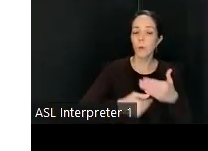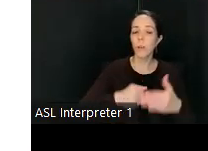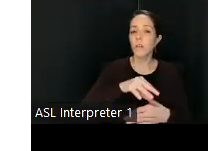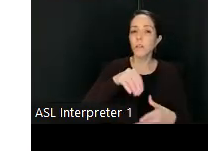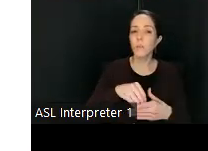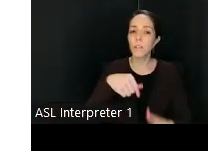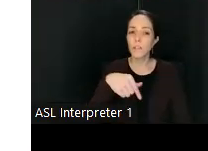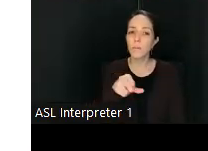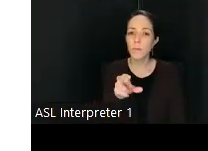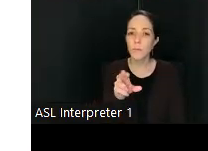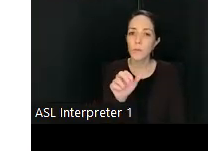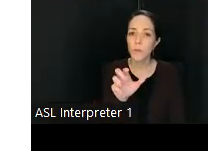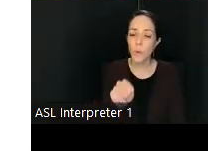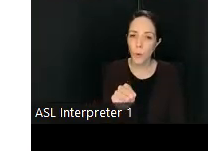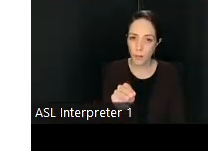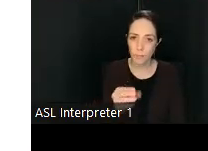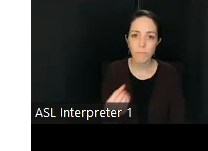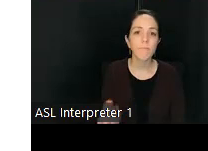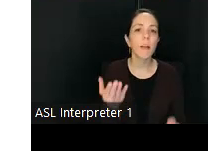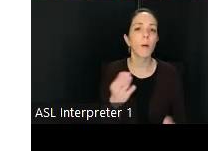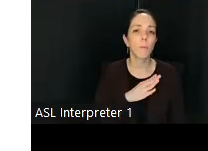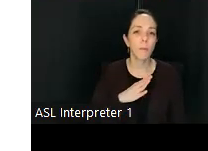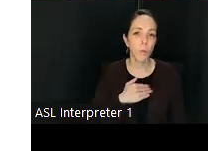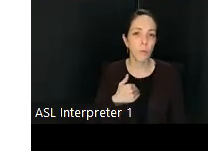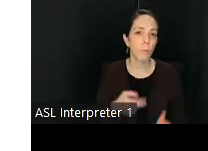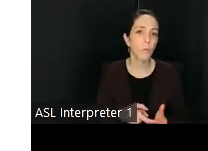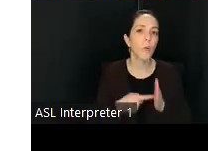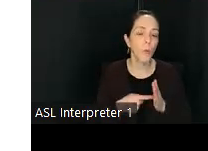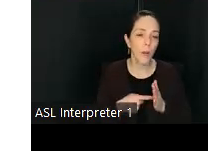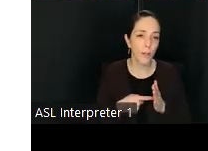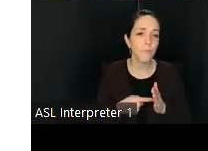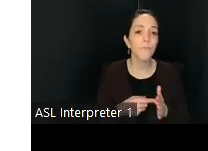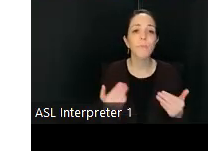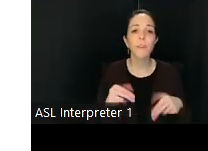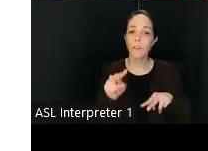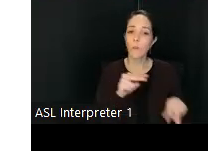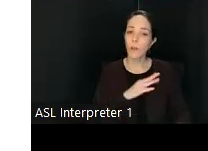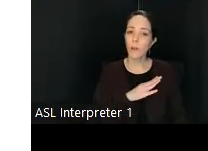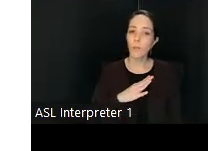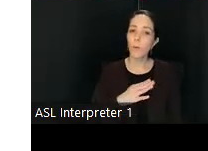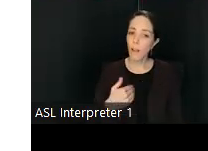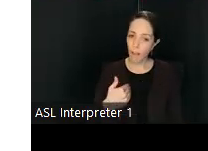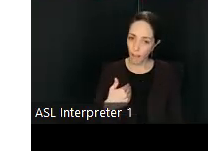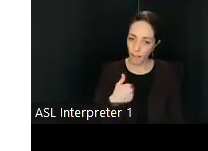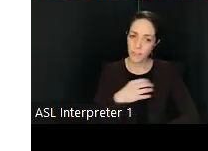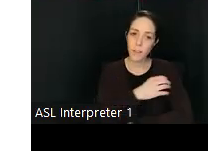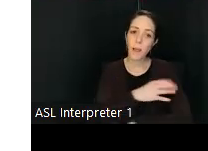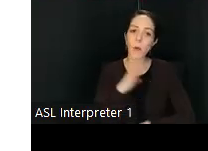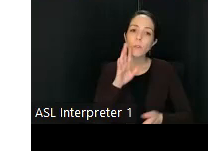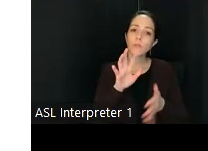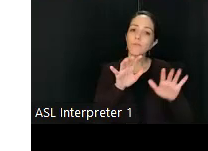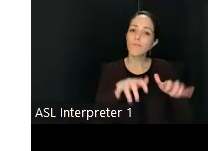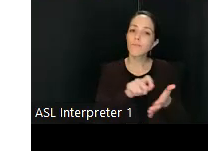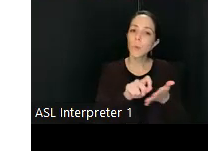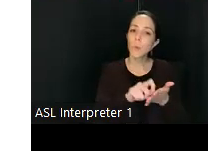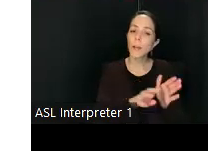quorum. Now, subsection one, and added on. The oversight board is empowered to write its own bylaws covering anything